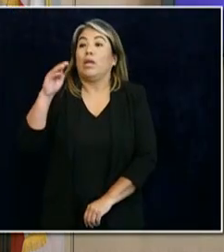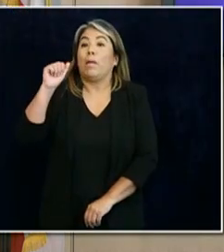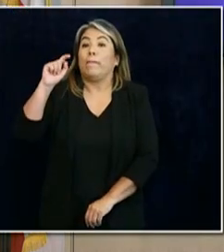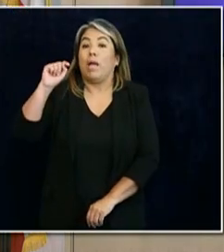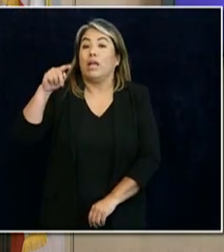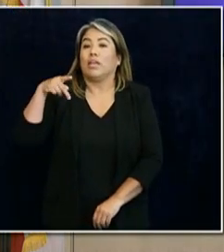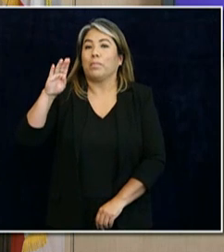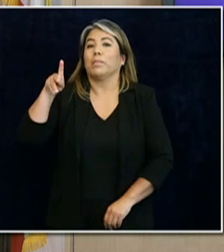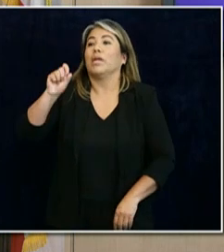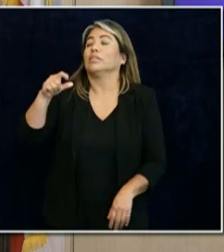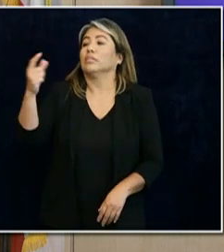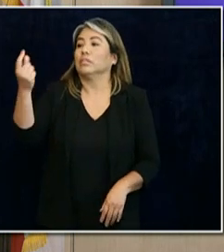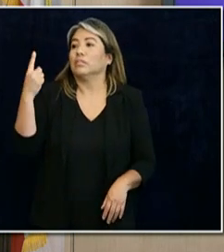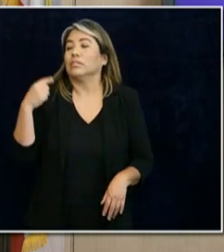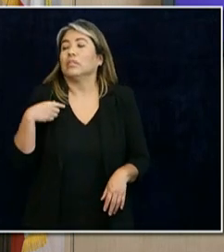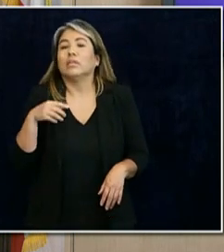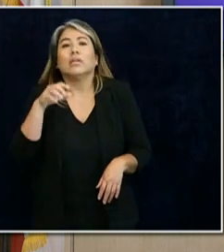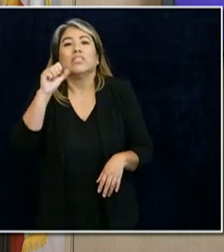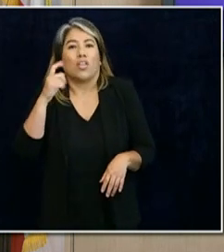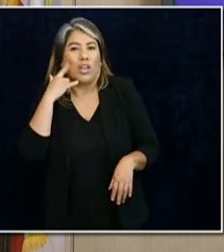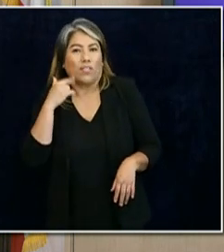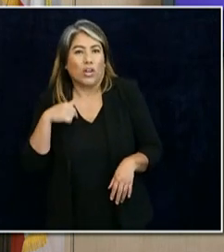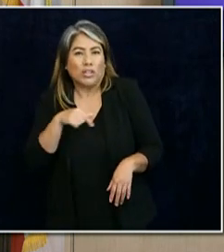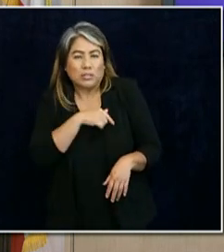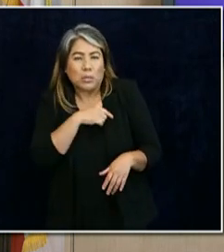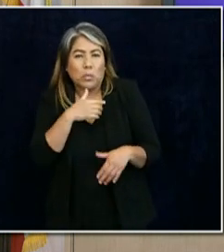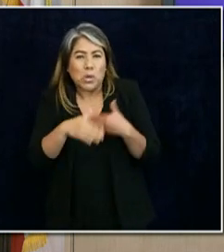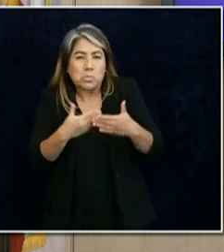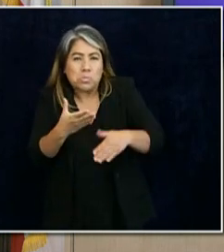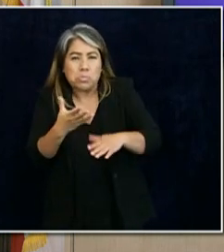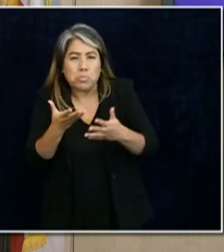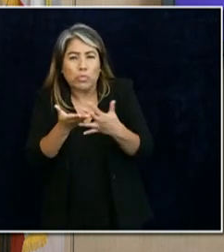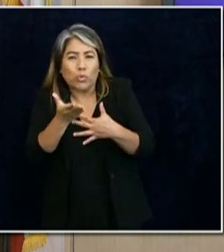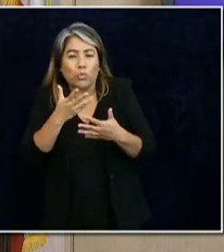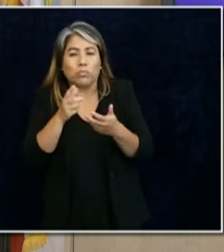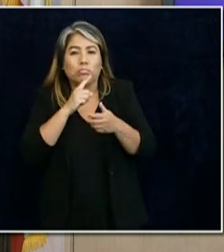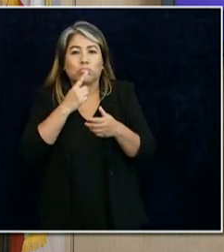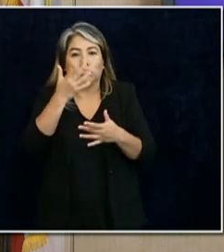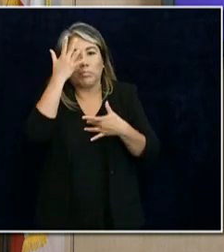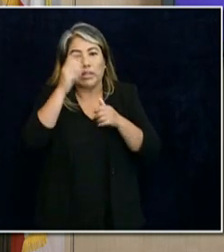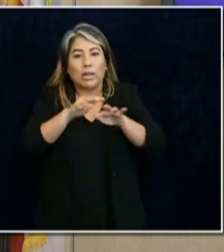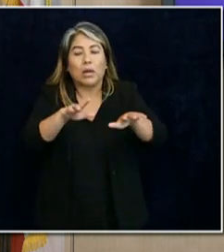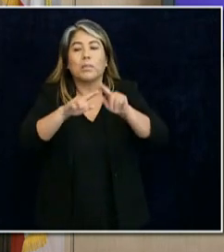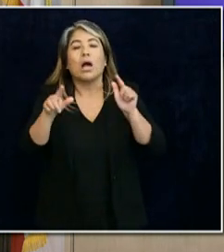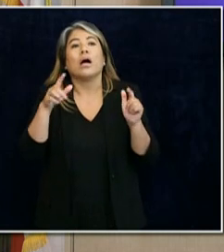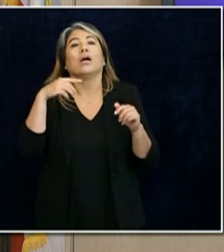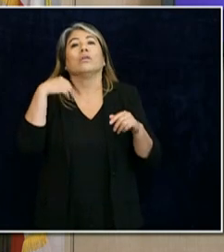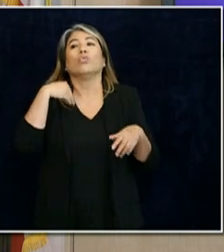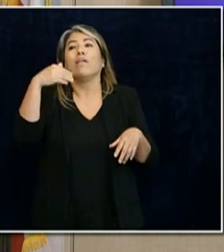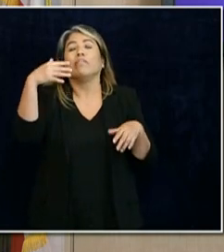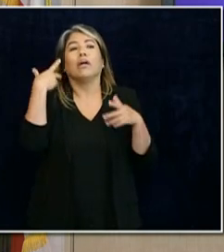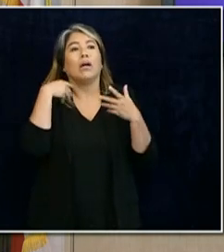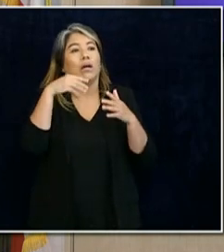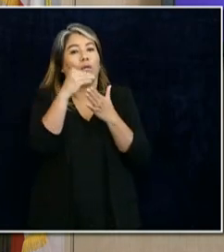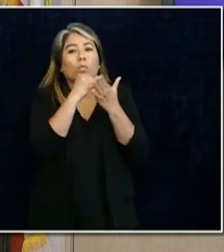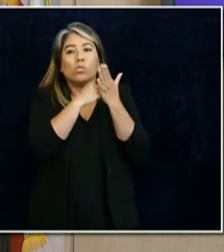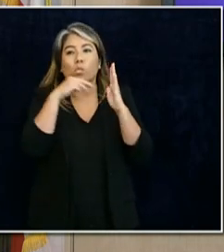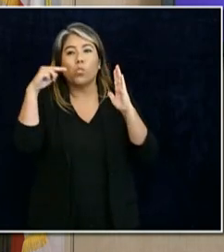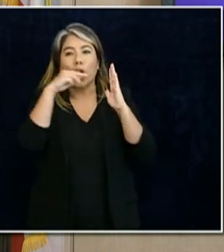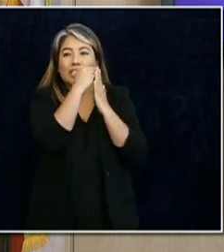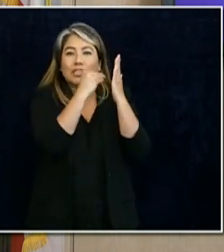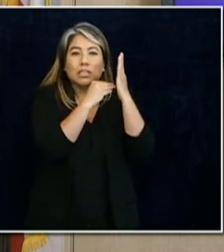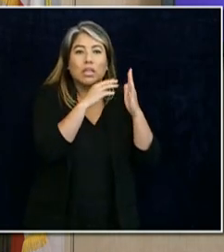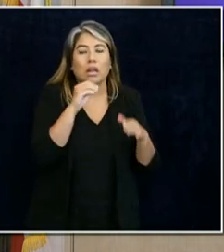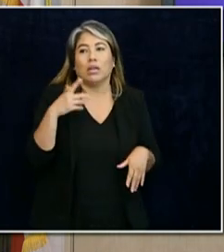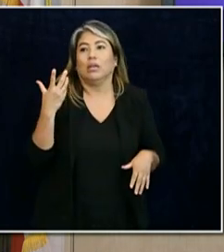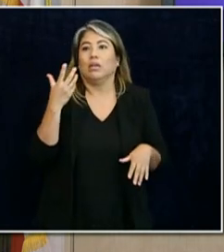well as a region as we progress through the pandemic, but in terms of getting off that state watch list, which carries those restrictions, you talked about the rate of cases per 100,000